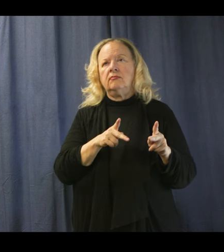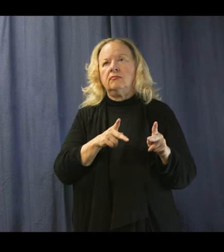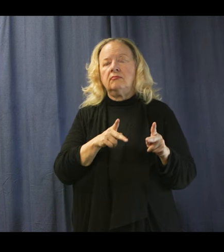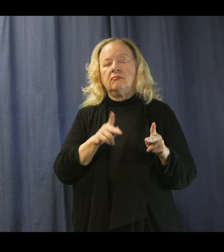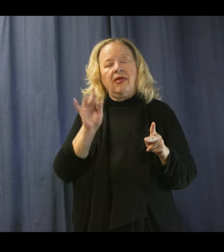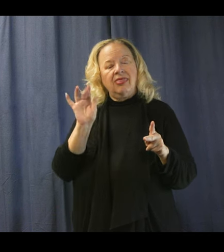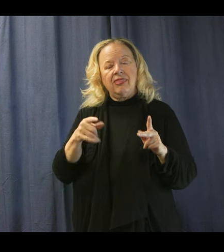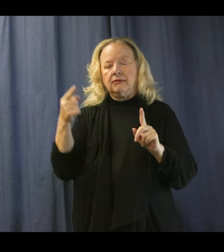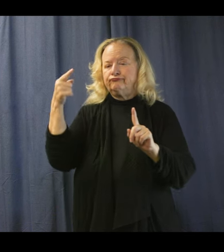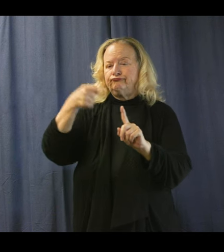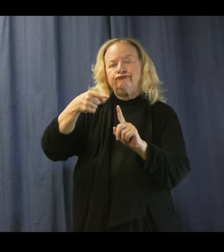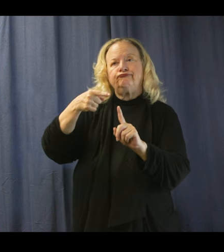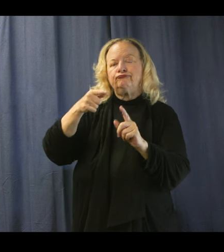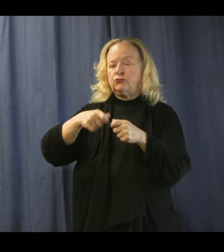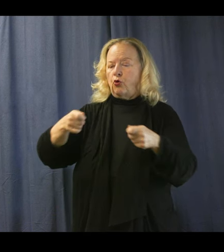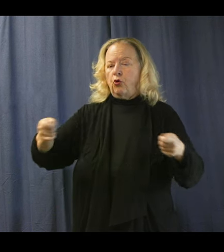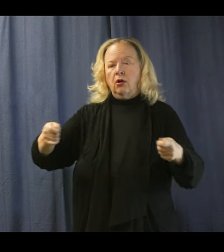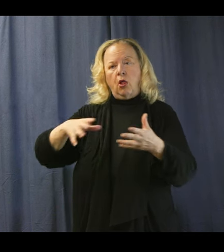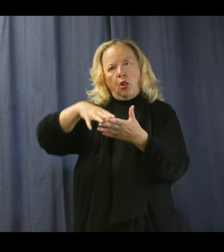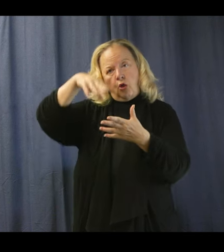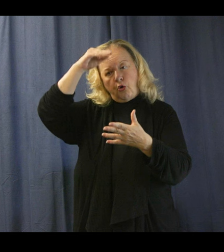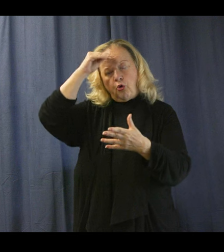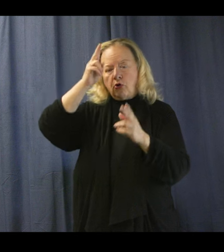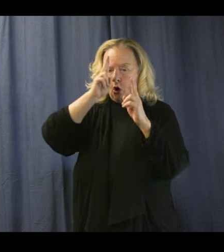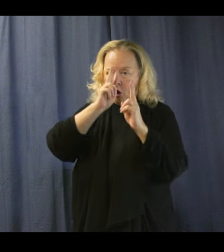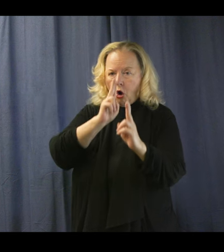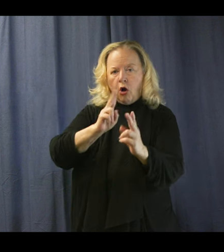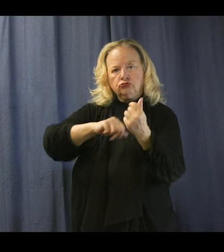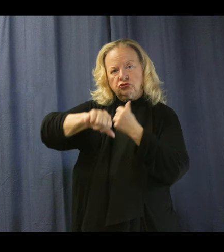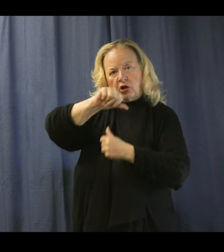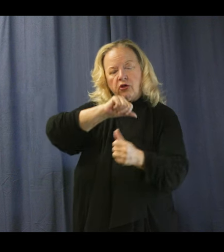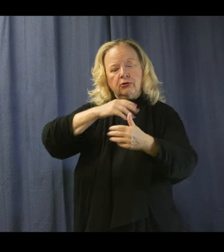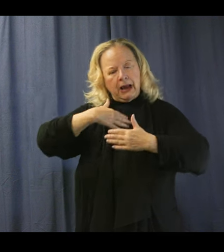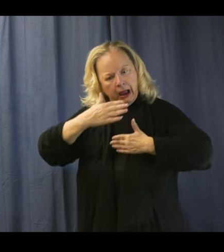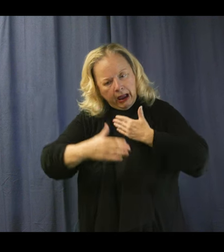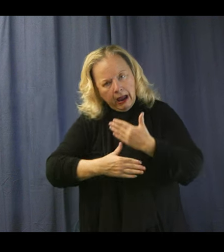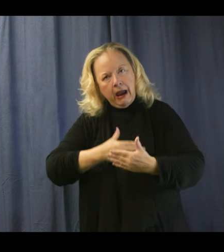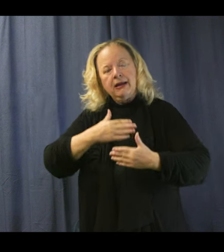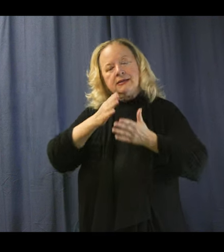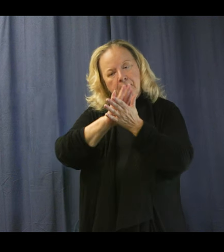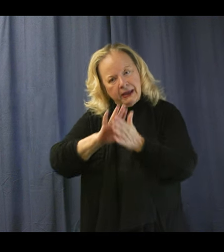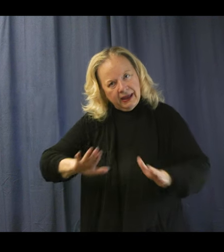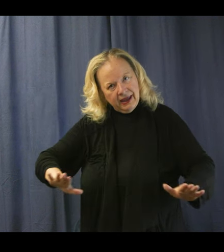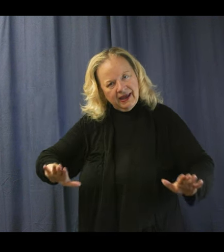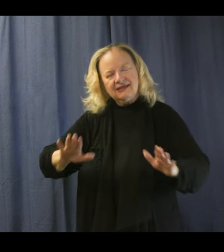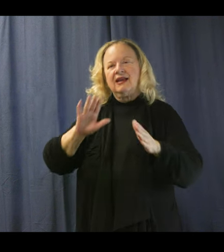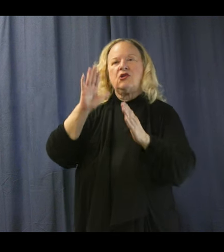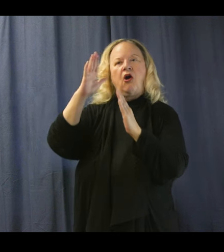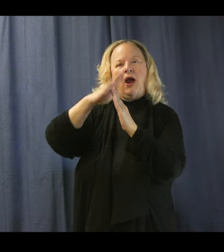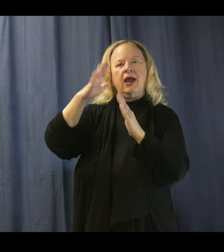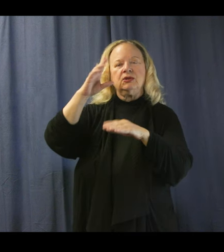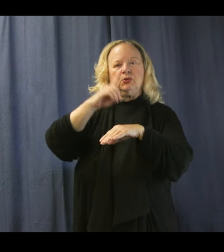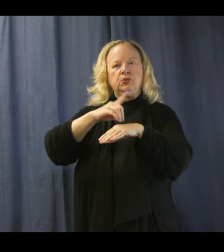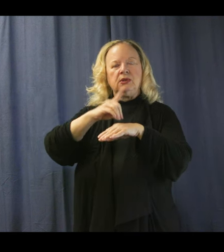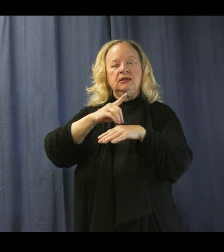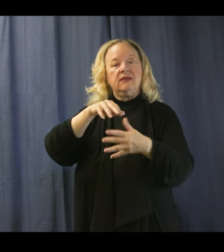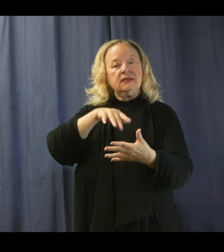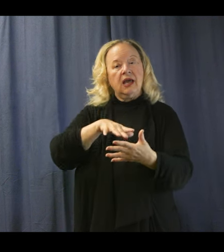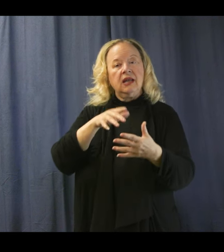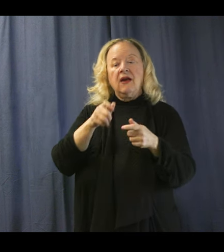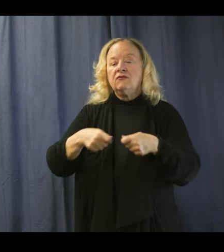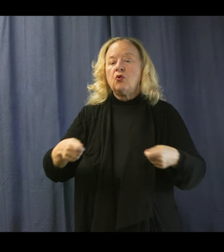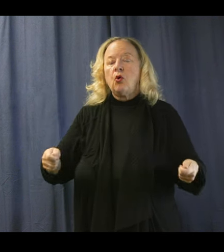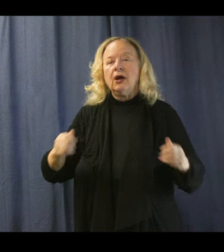And that is the whole Torah. Go and learn it. Honor one another. Do acts of kindness. Make peace. These are our highest duties.